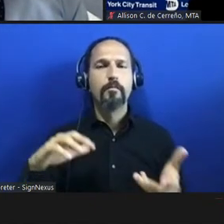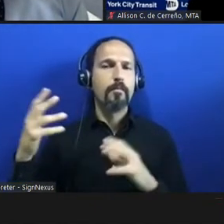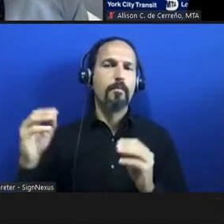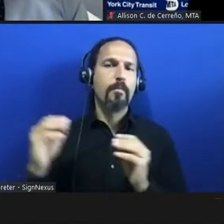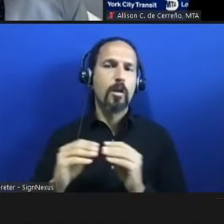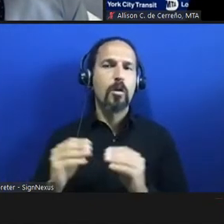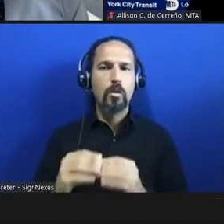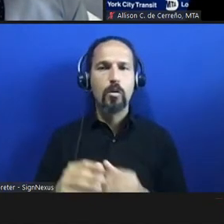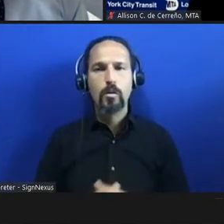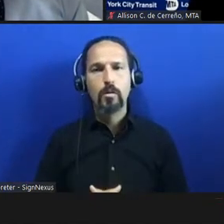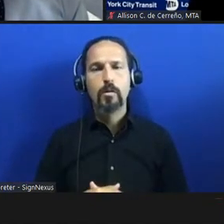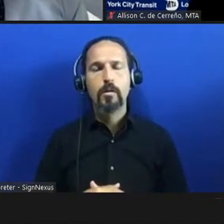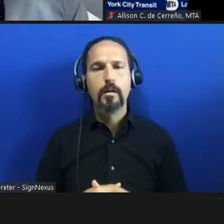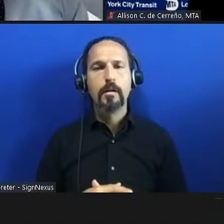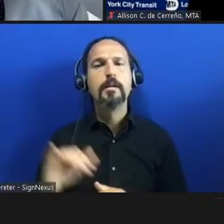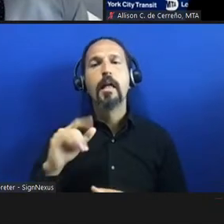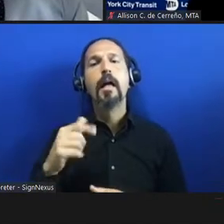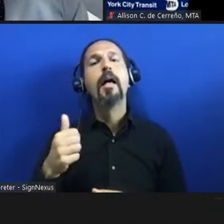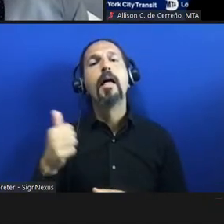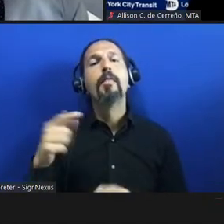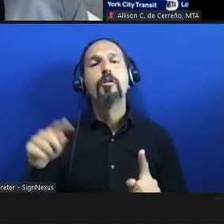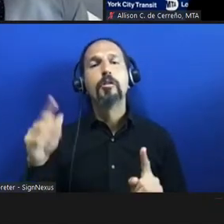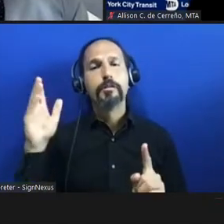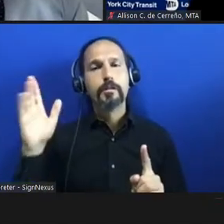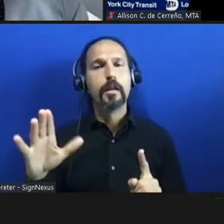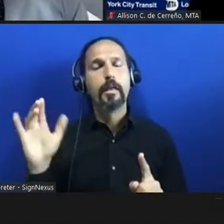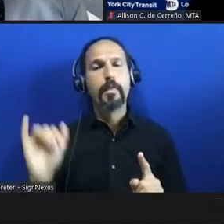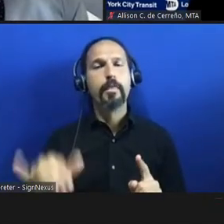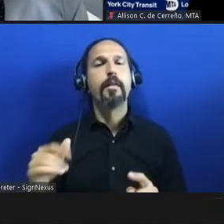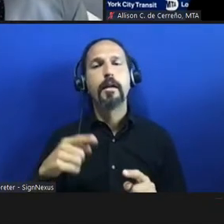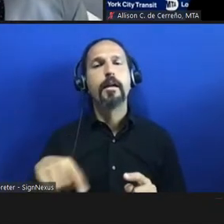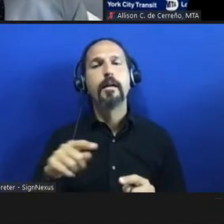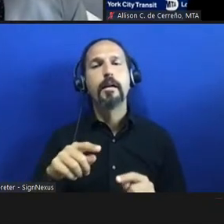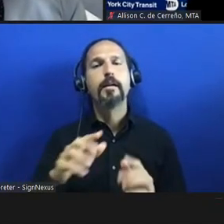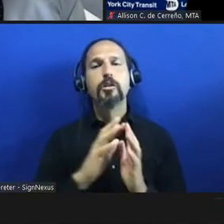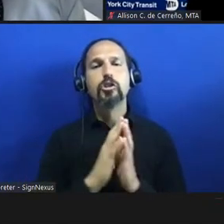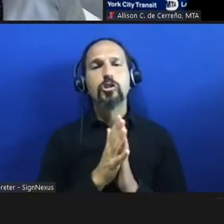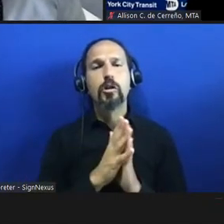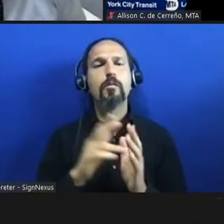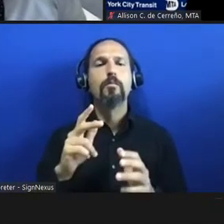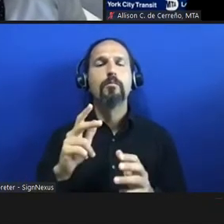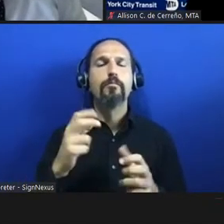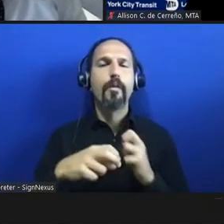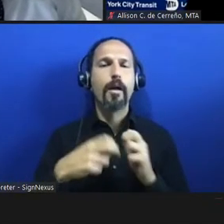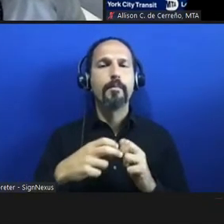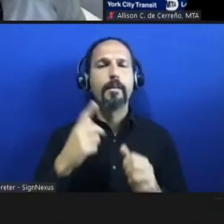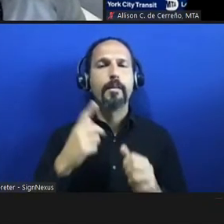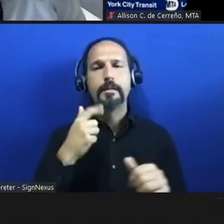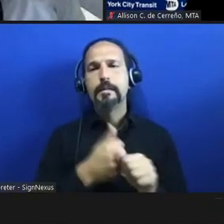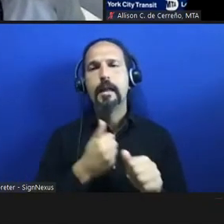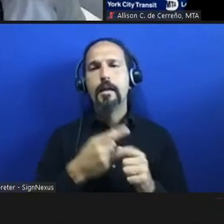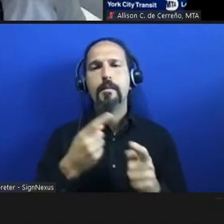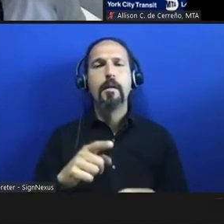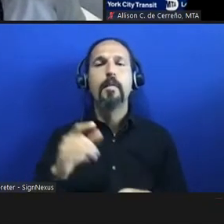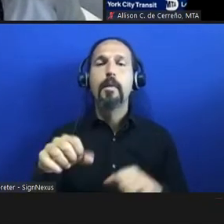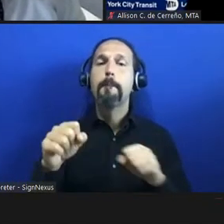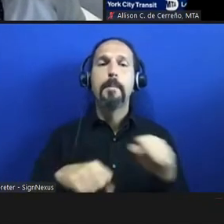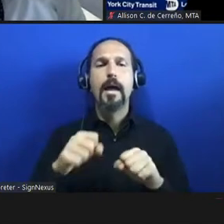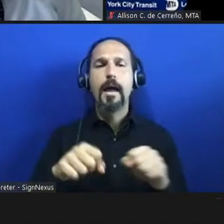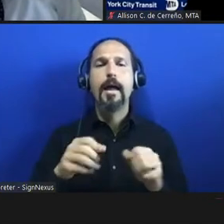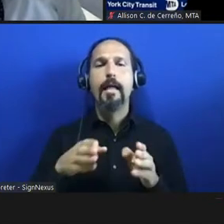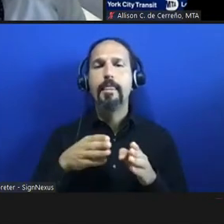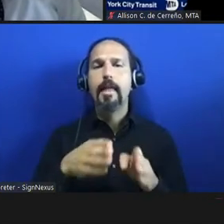more as other speakers have noted the congestion problem is at least partially self-inflicted bike glands are underused